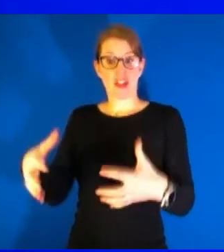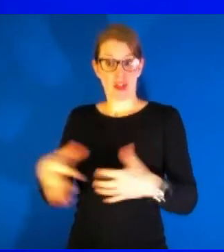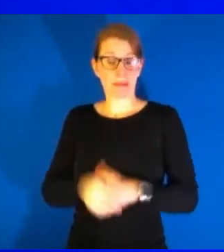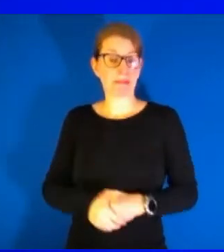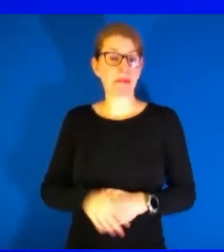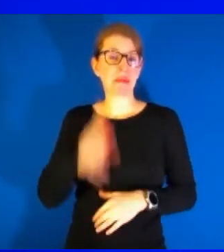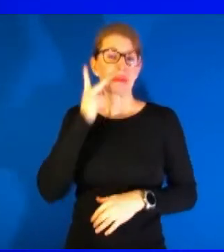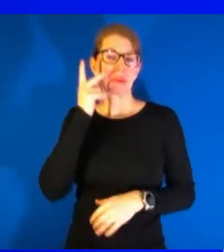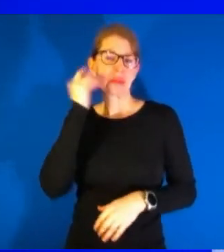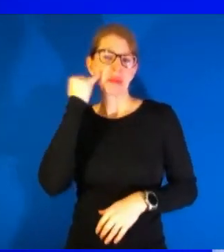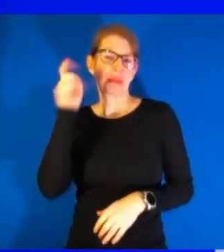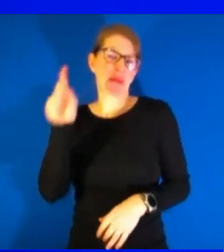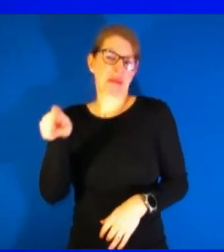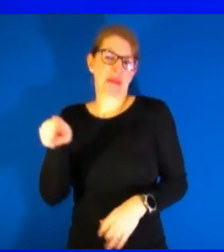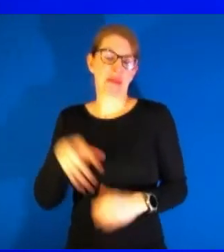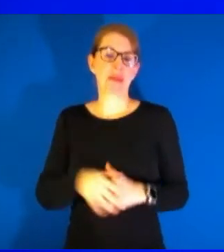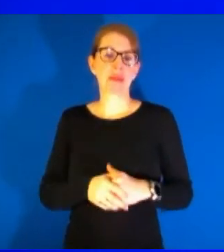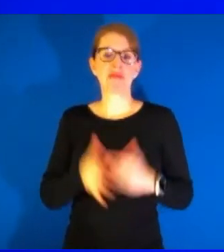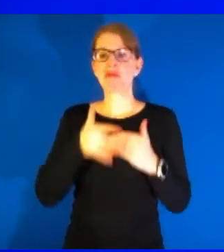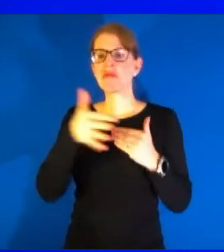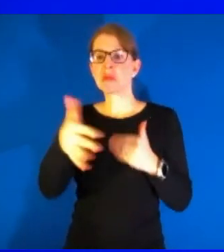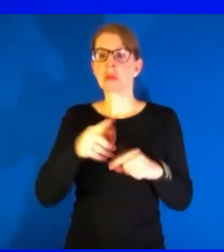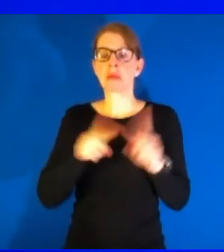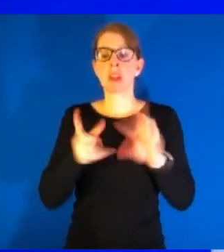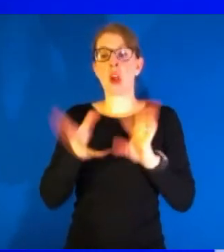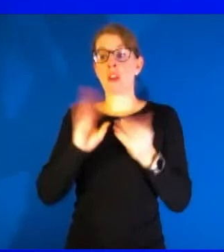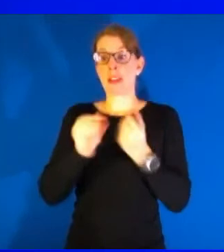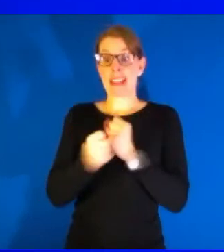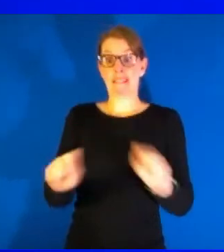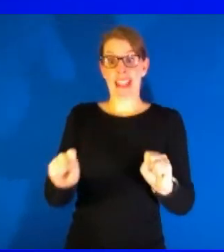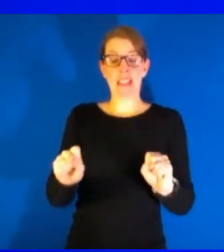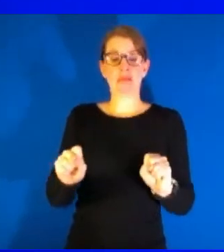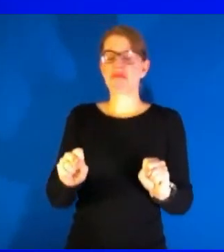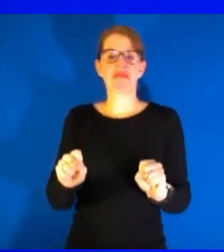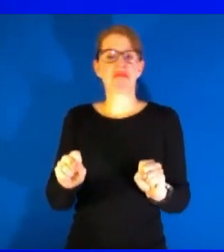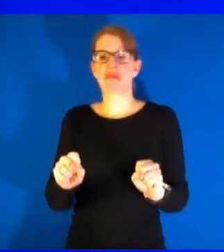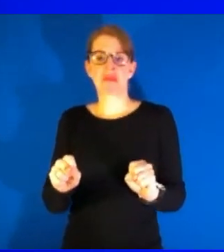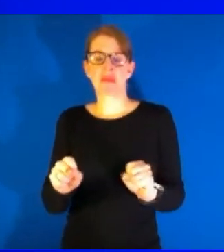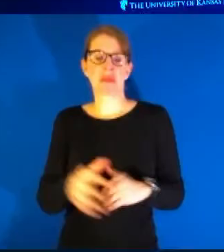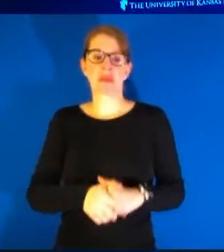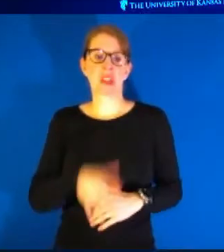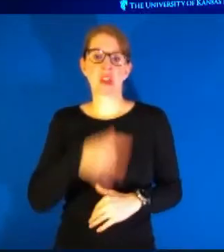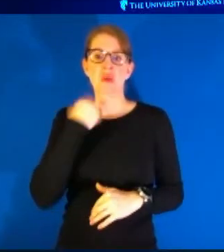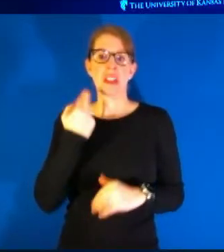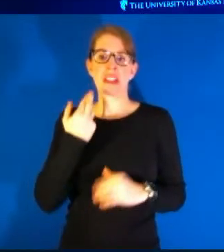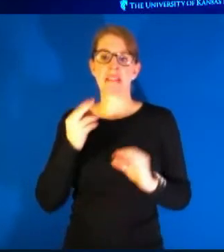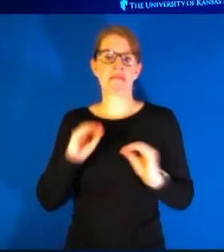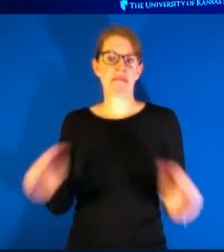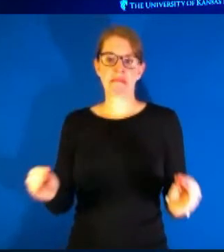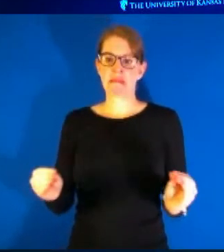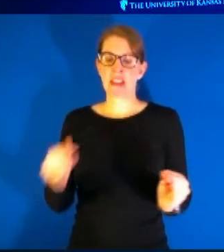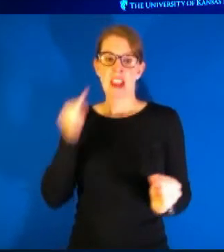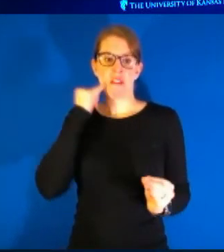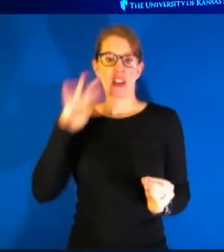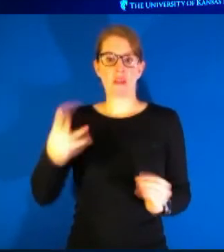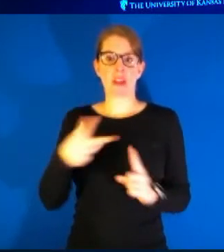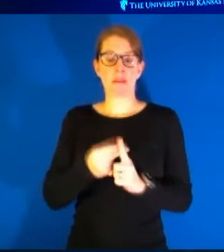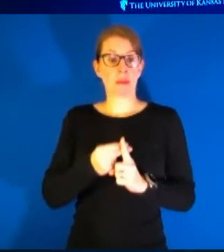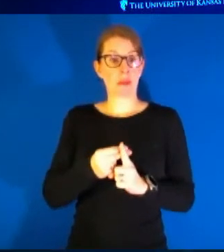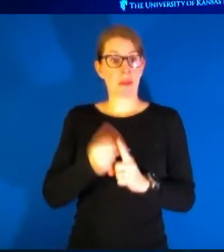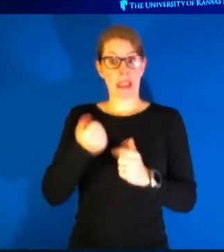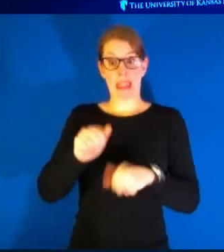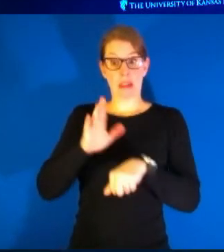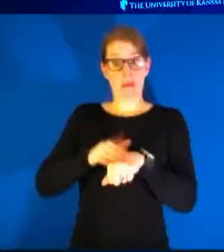needed. So stand by. But overall safety, I don't think there's any risk to that. Any precautions for your surgery patients or